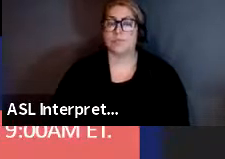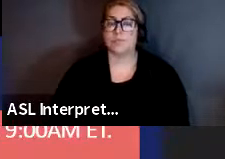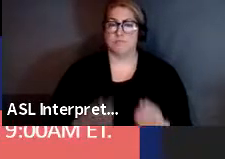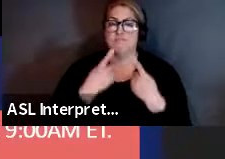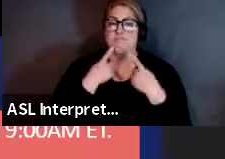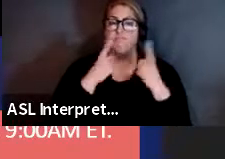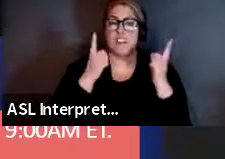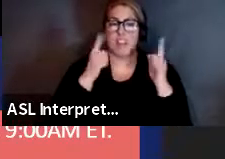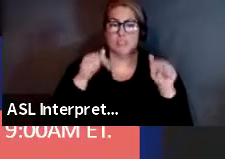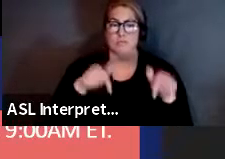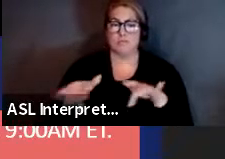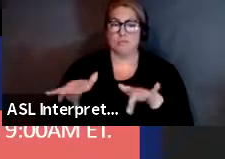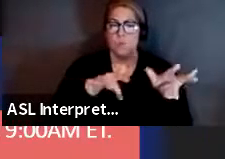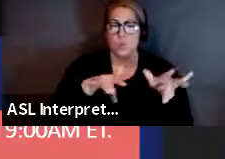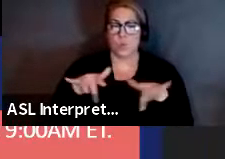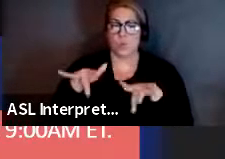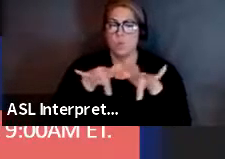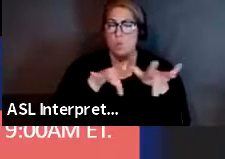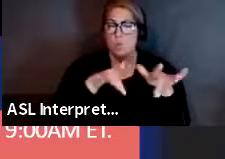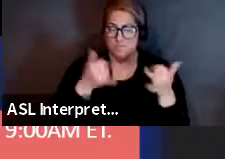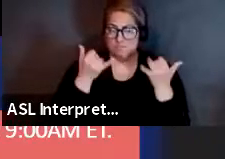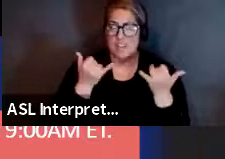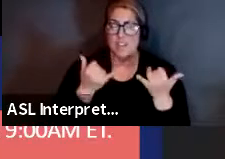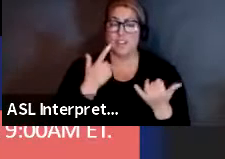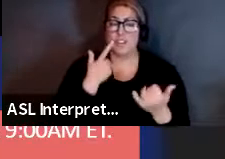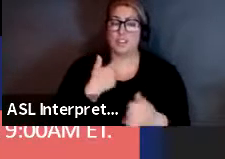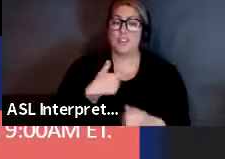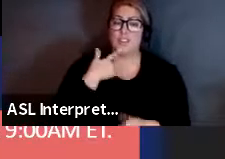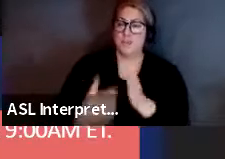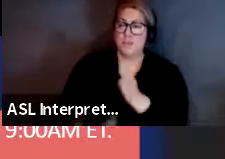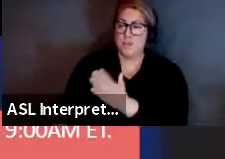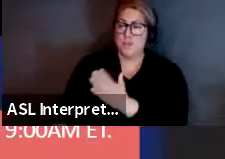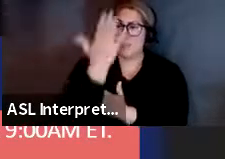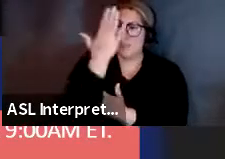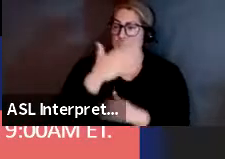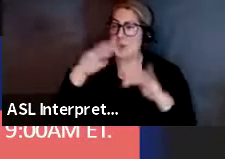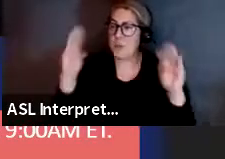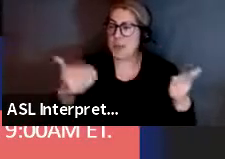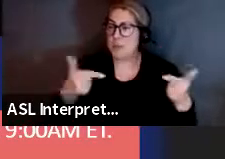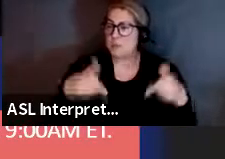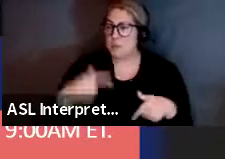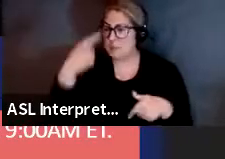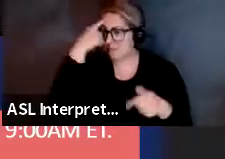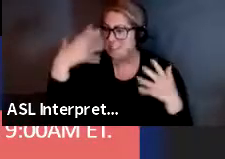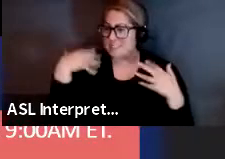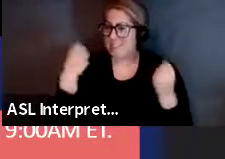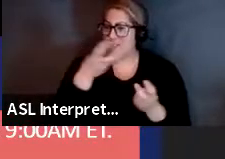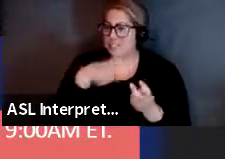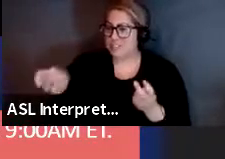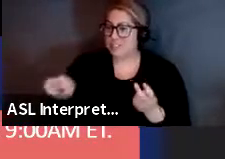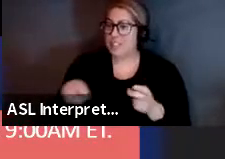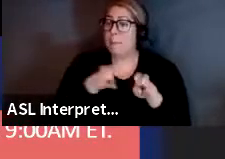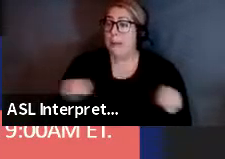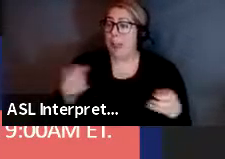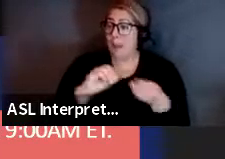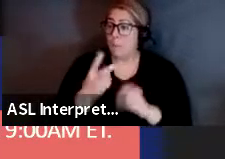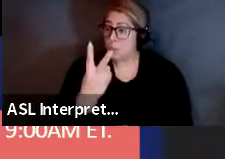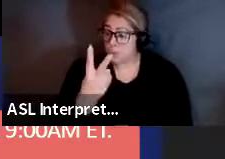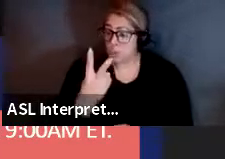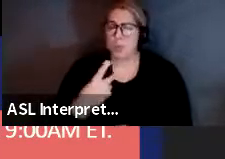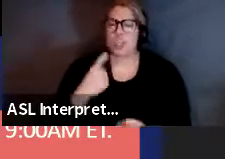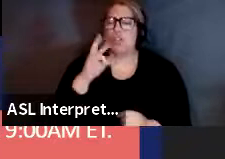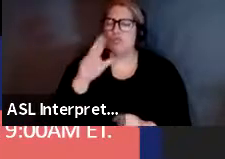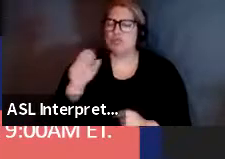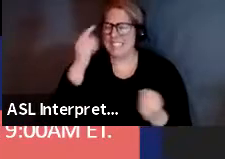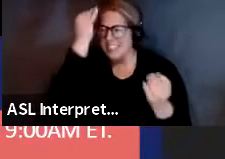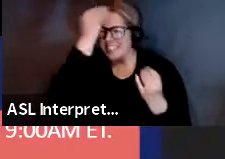This meeting is now being recorded. Good day and welcome to the Mental Health Transition Panel 2, Rethinking Housing. As